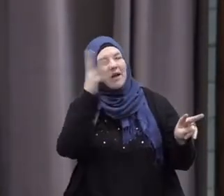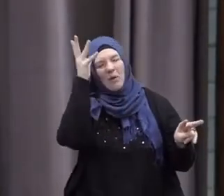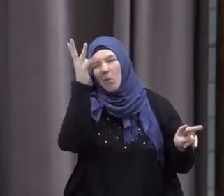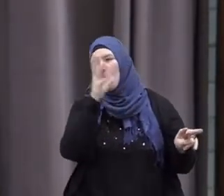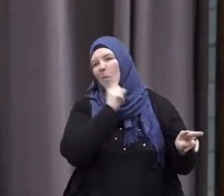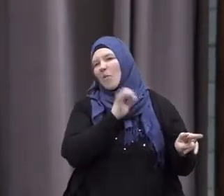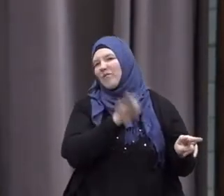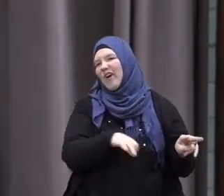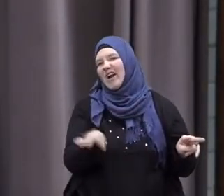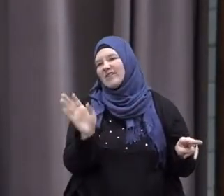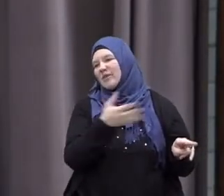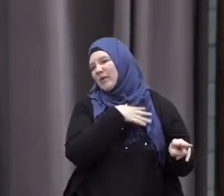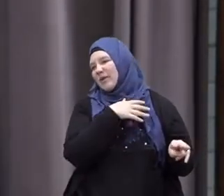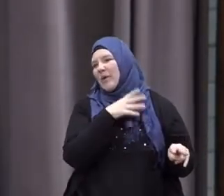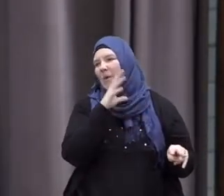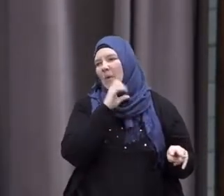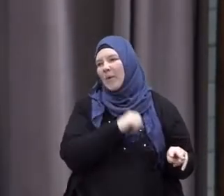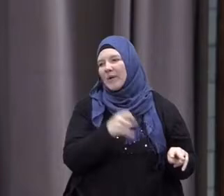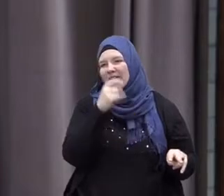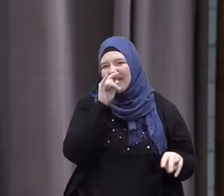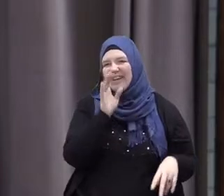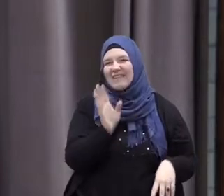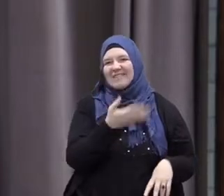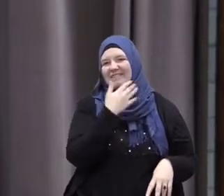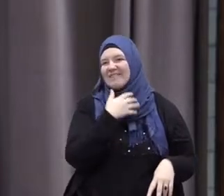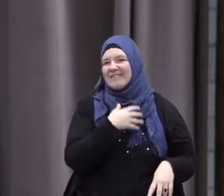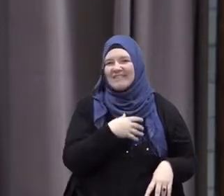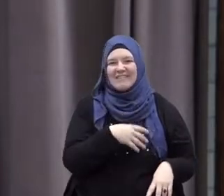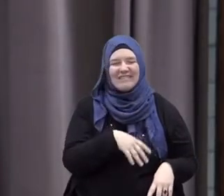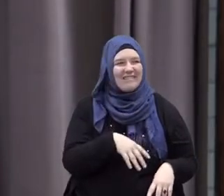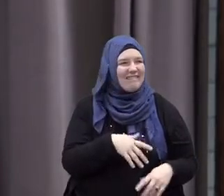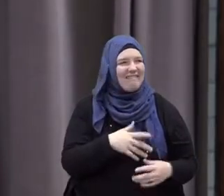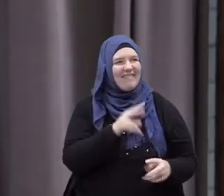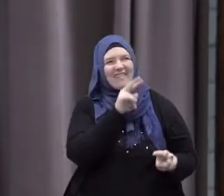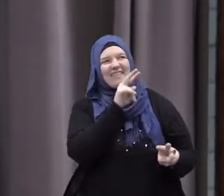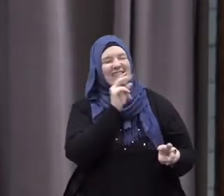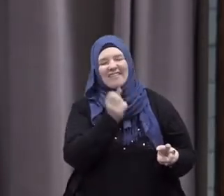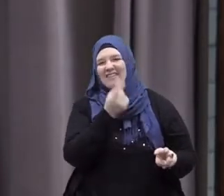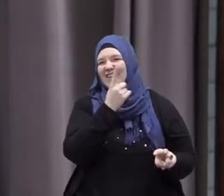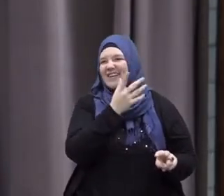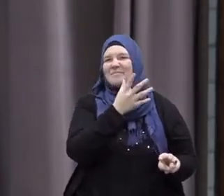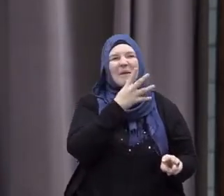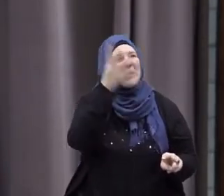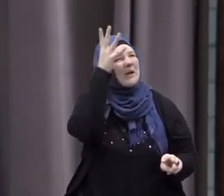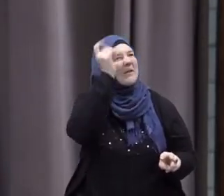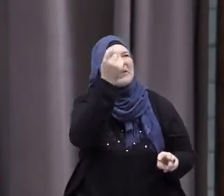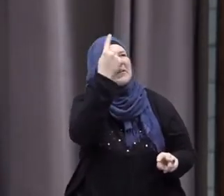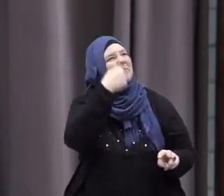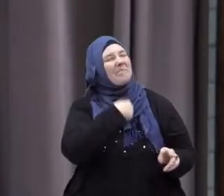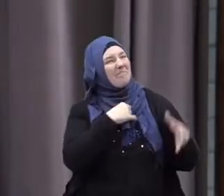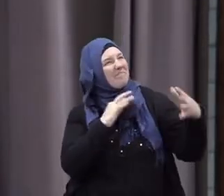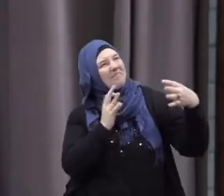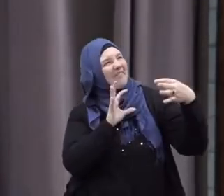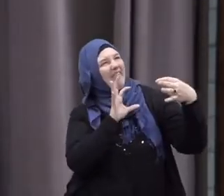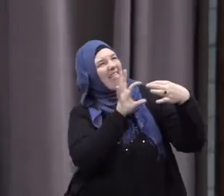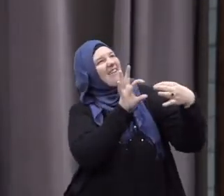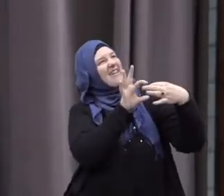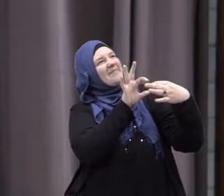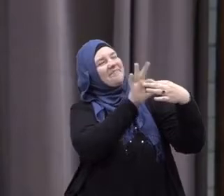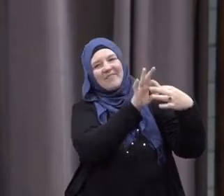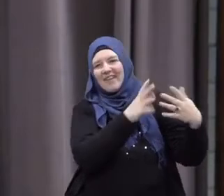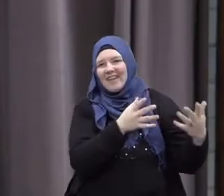old-school, old kids grown old, grown bad. They don't understand. We cannot relate to this